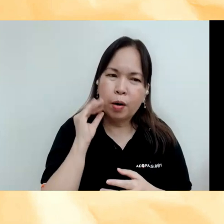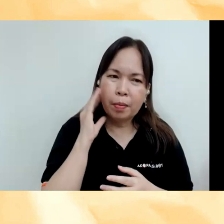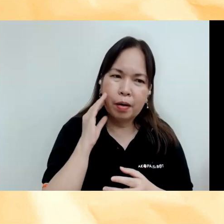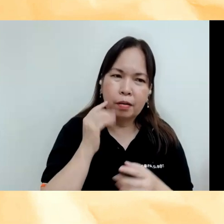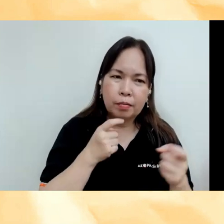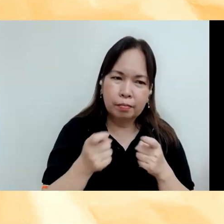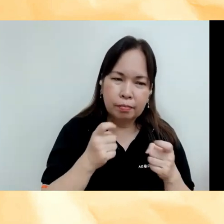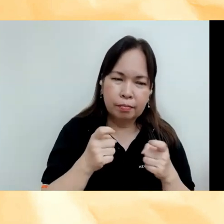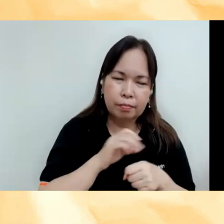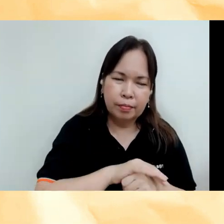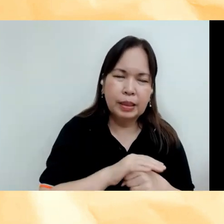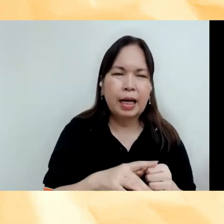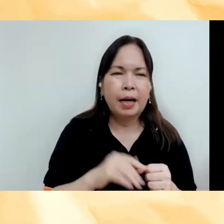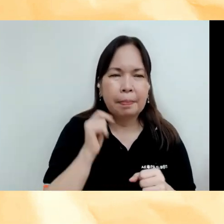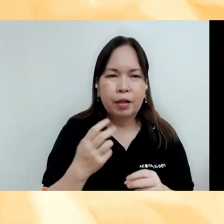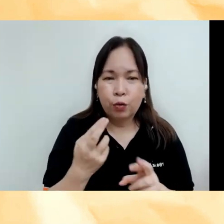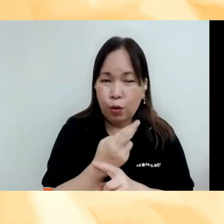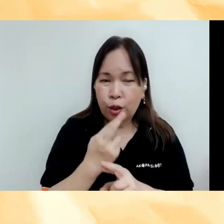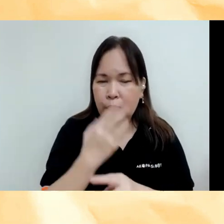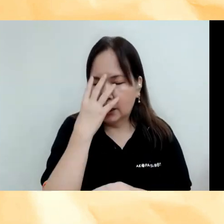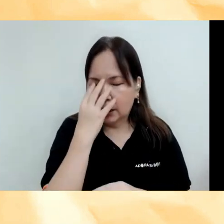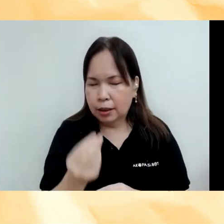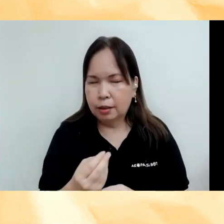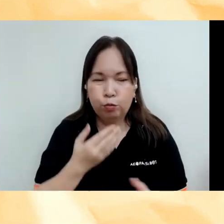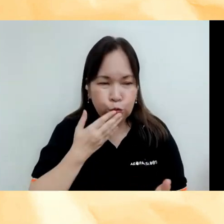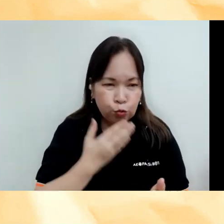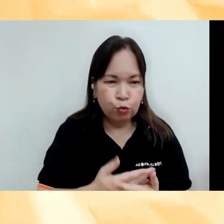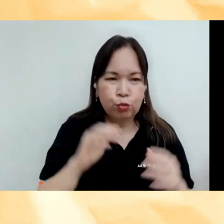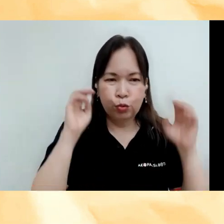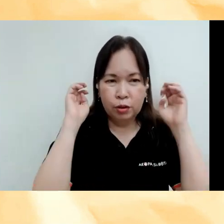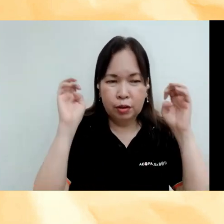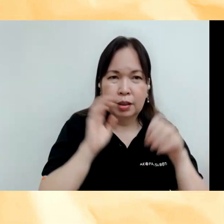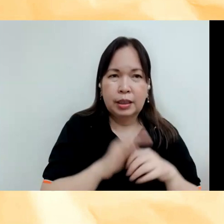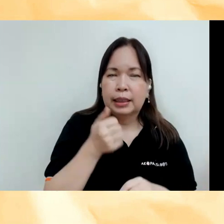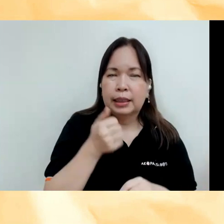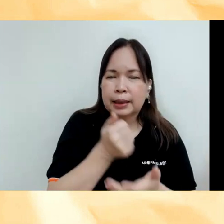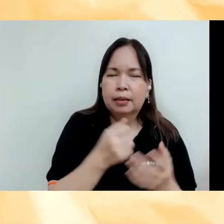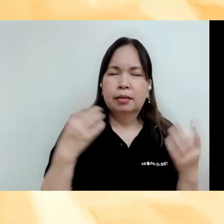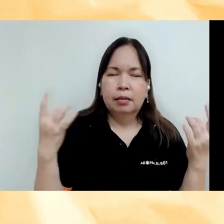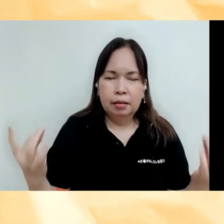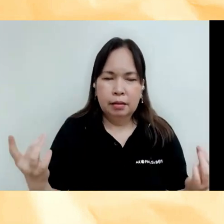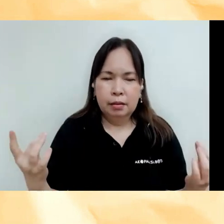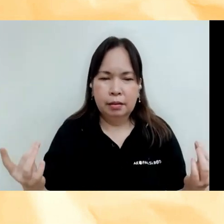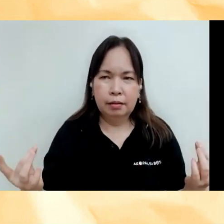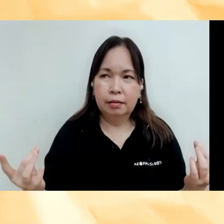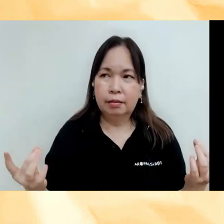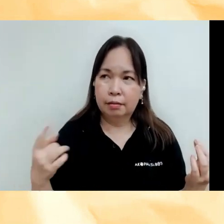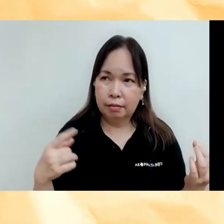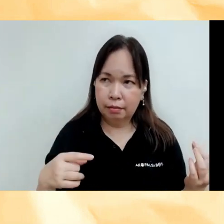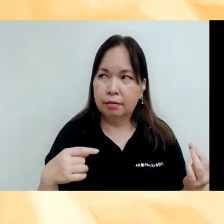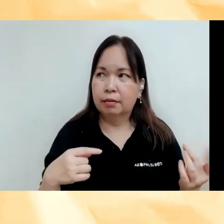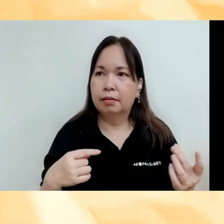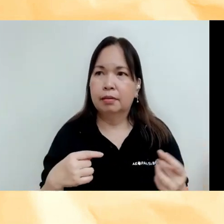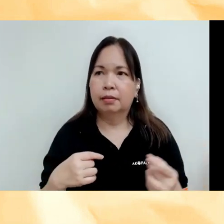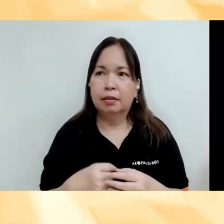sleep, consistent sleep, exercise, teaching them to meditate, being a calming presence in their lives,